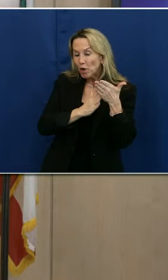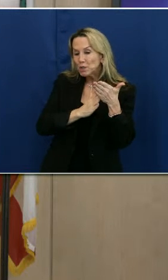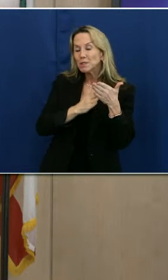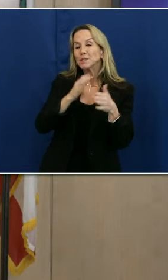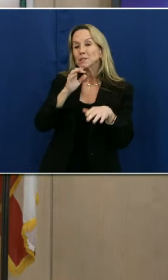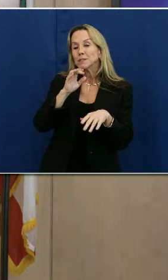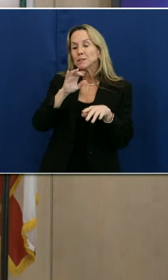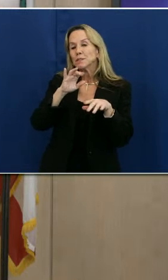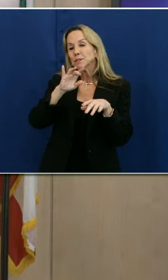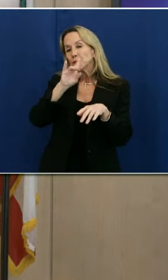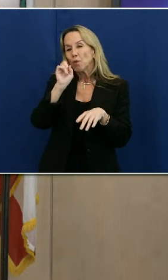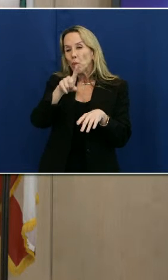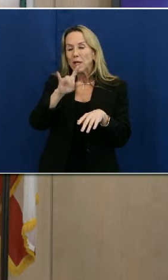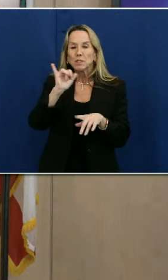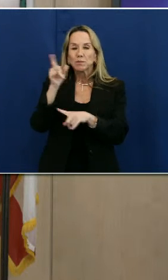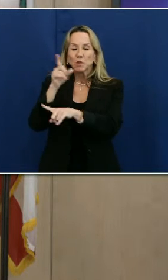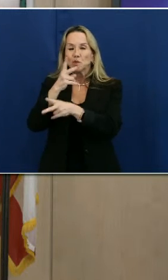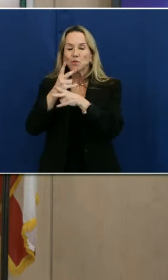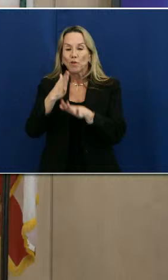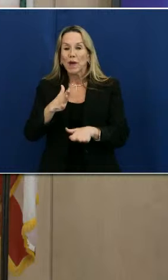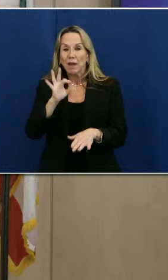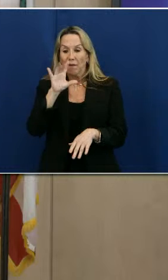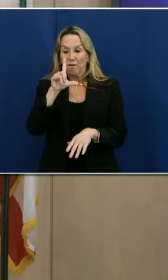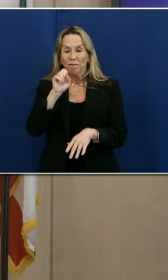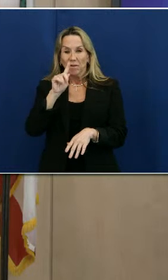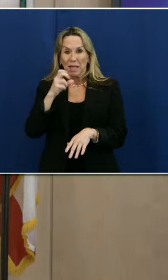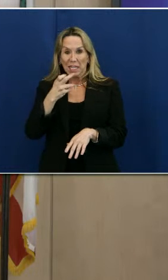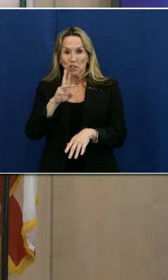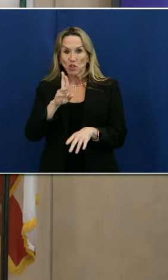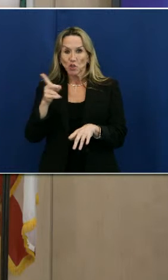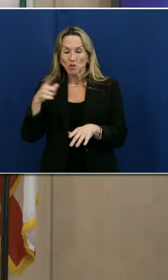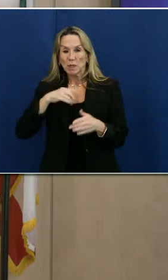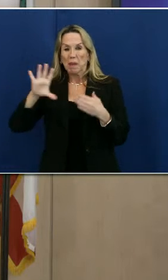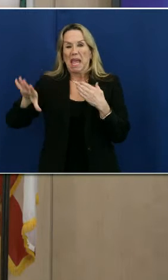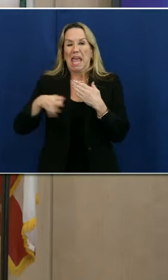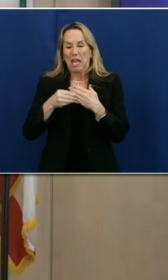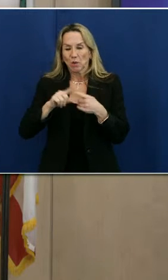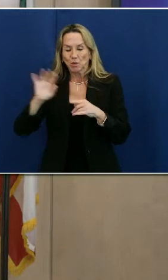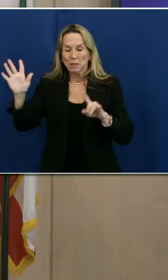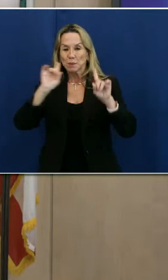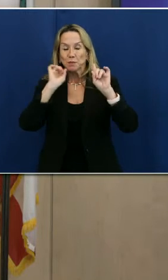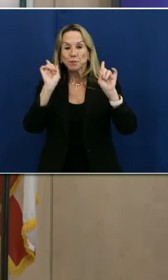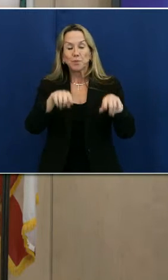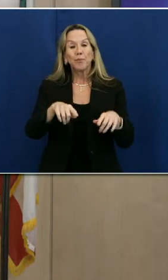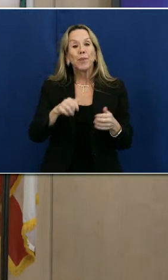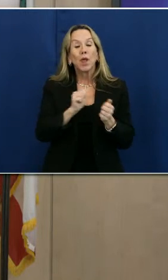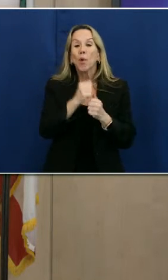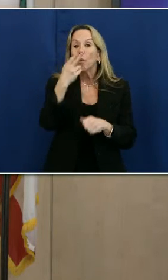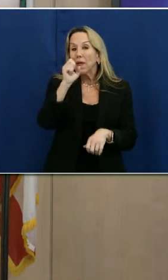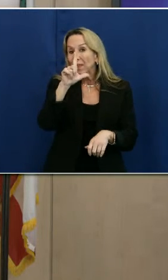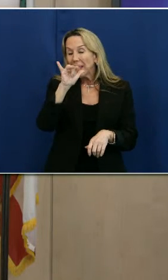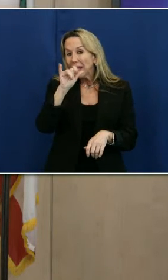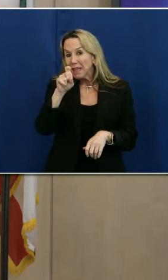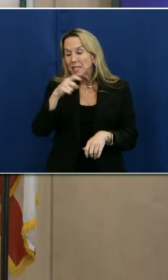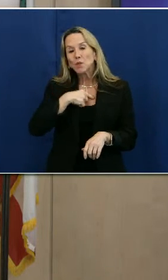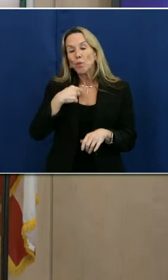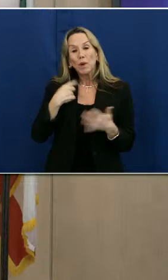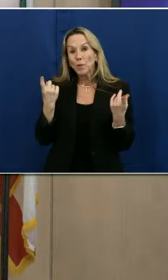Fletcher. One of the things we did with Helix intentionally was to diversify our testing